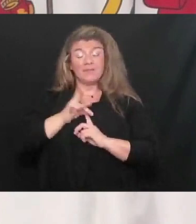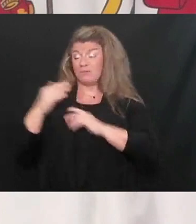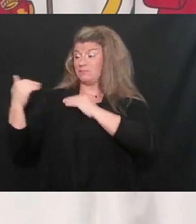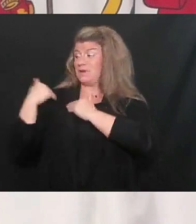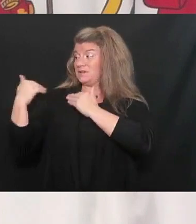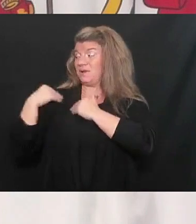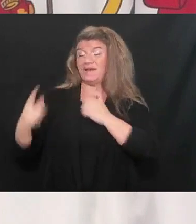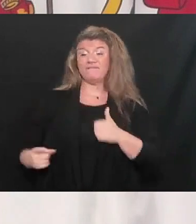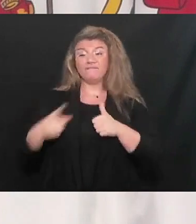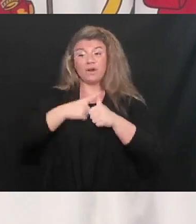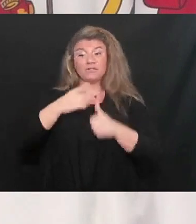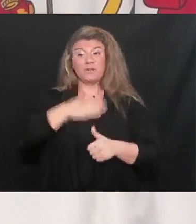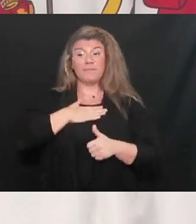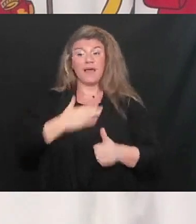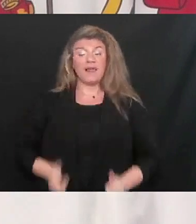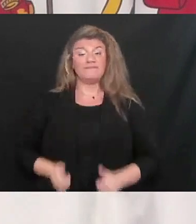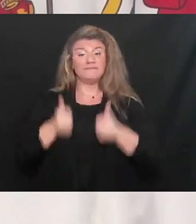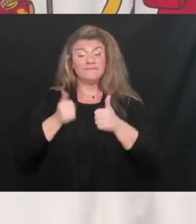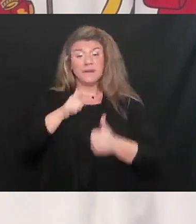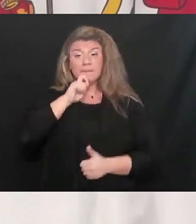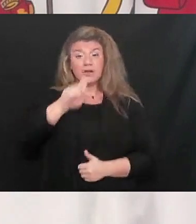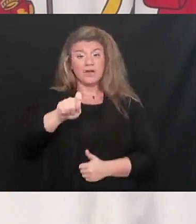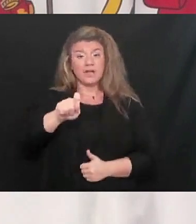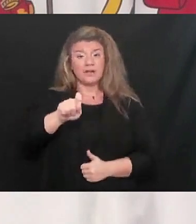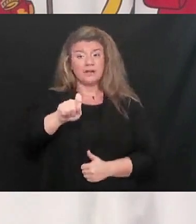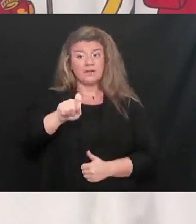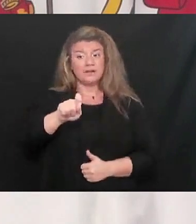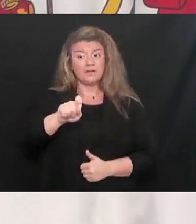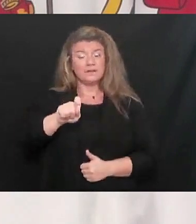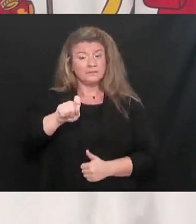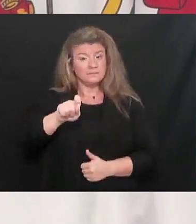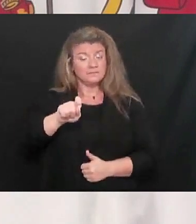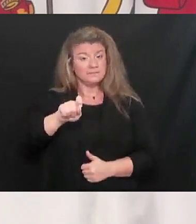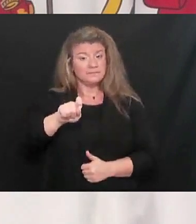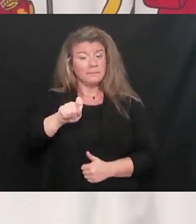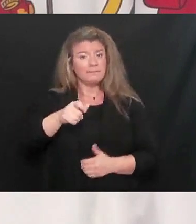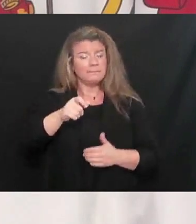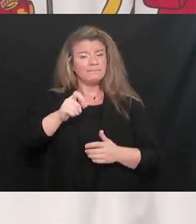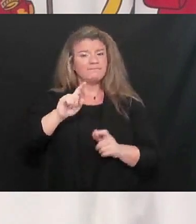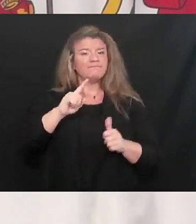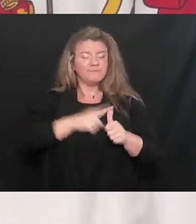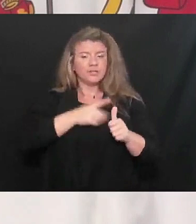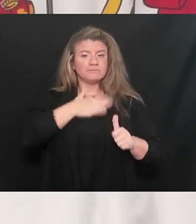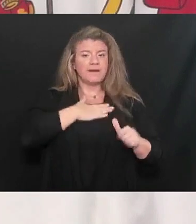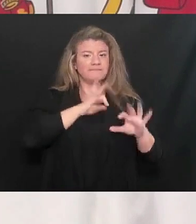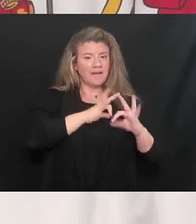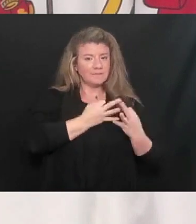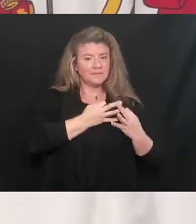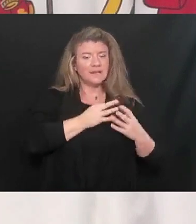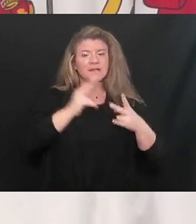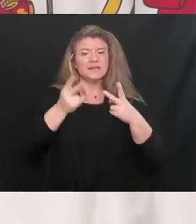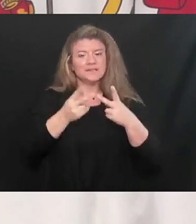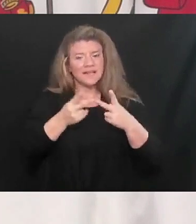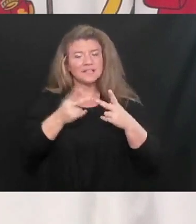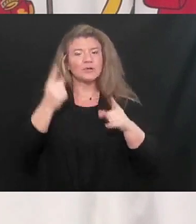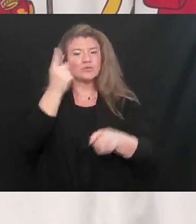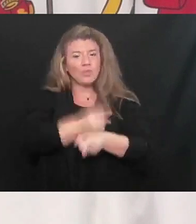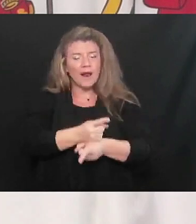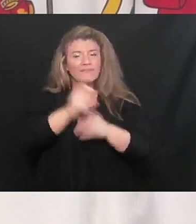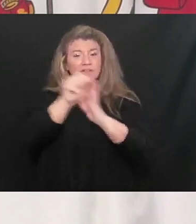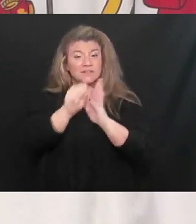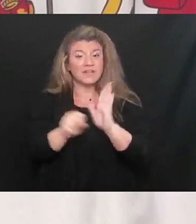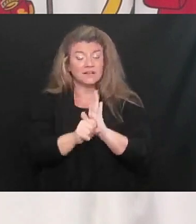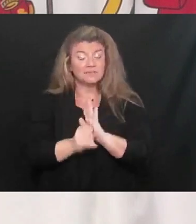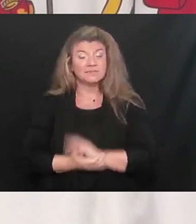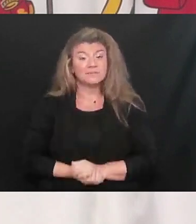my life, period, other than my family. I will always do what is right there.